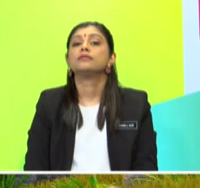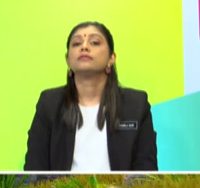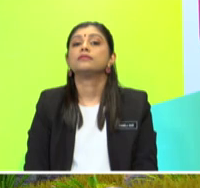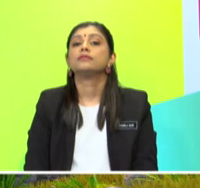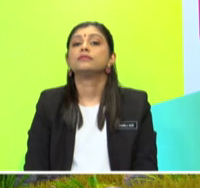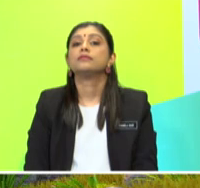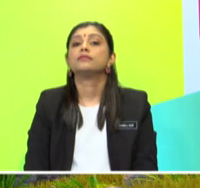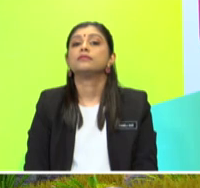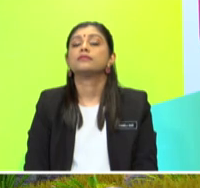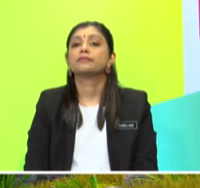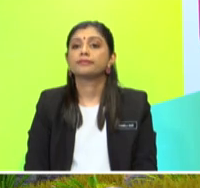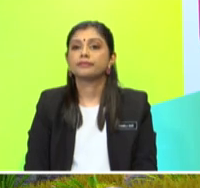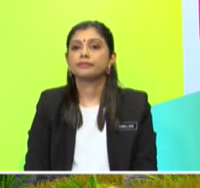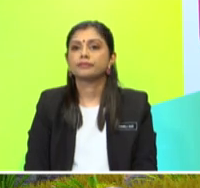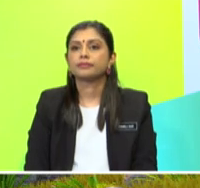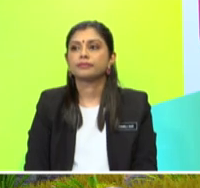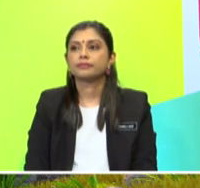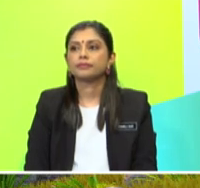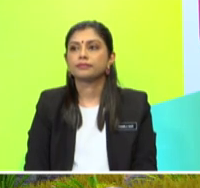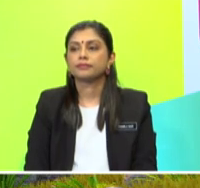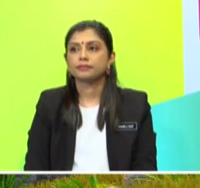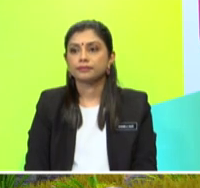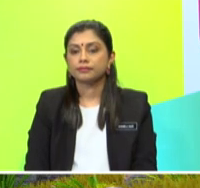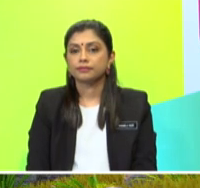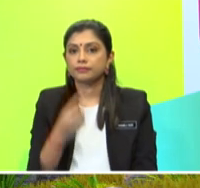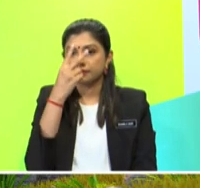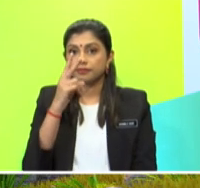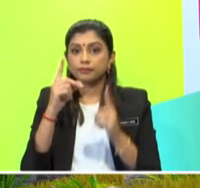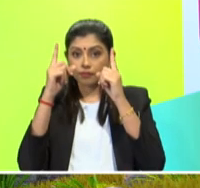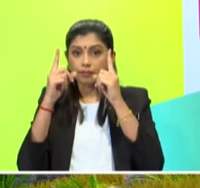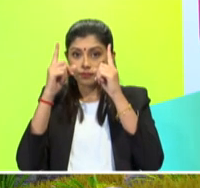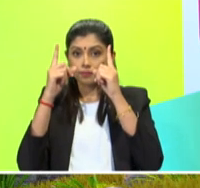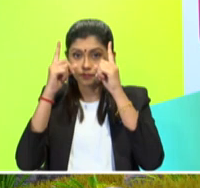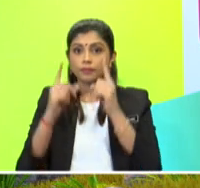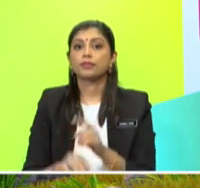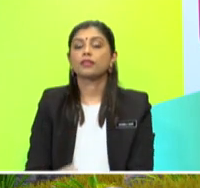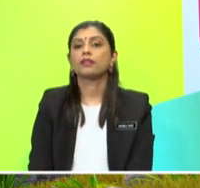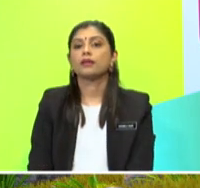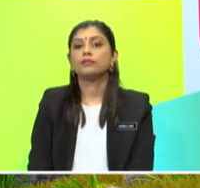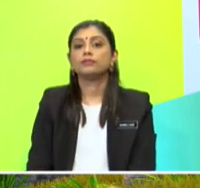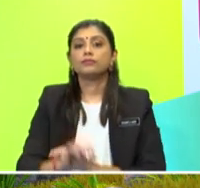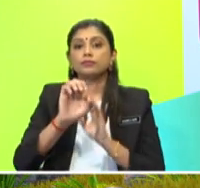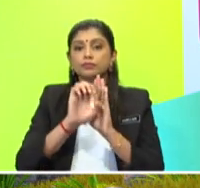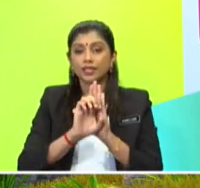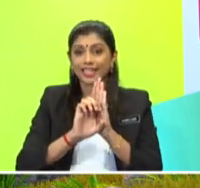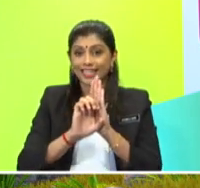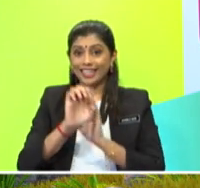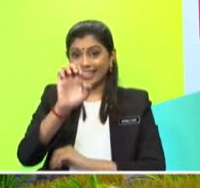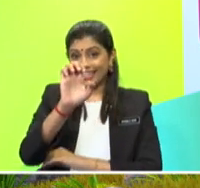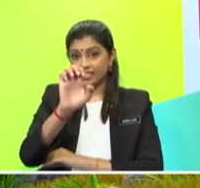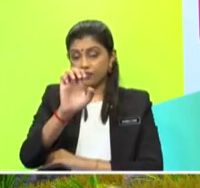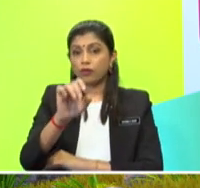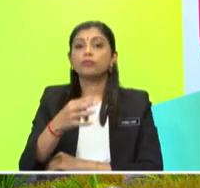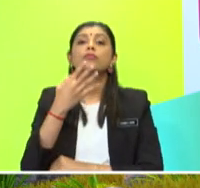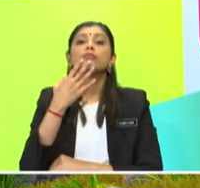one. So let us look here. All right. So your E1 will be growing